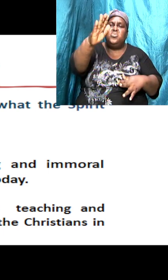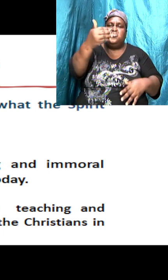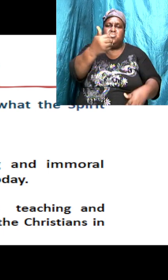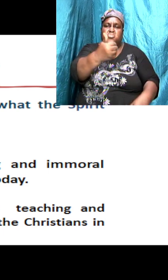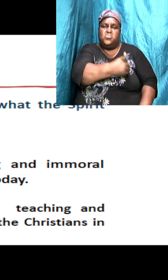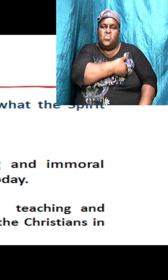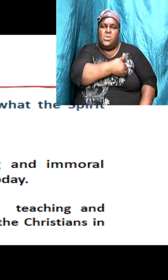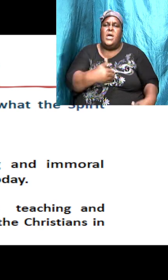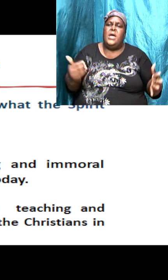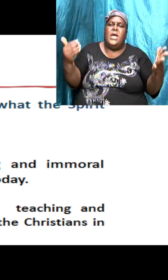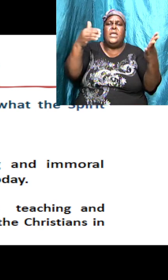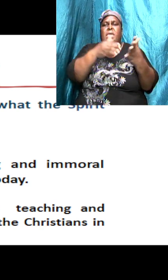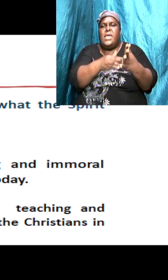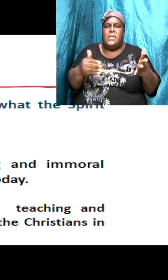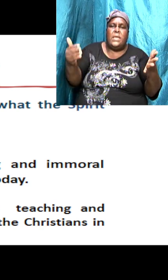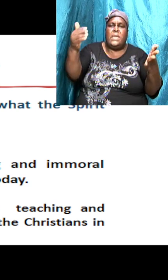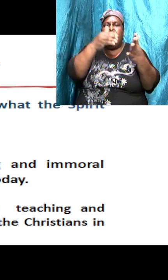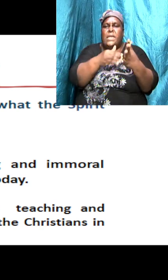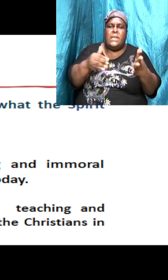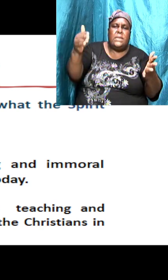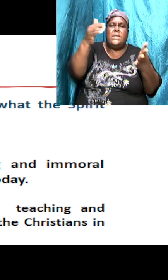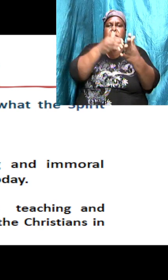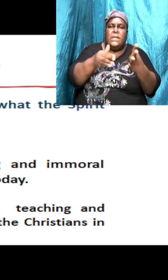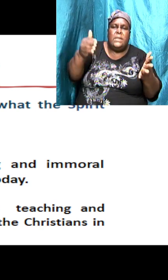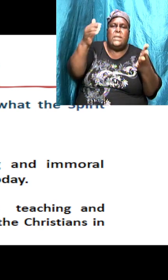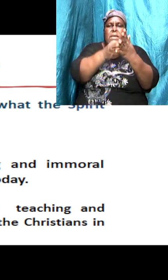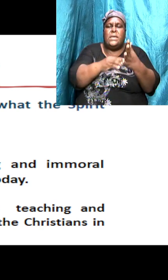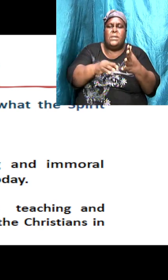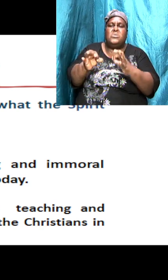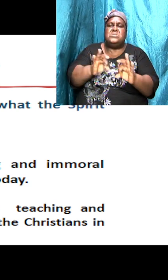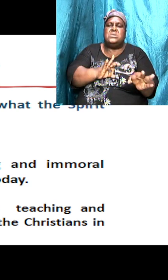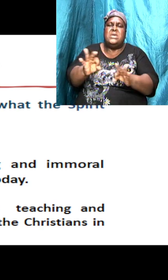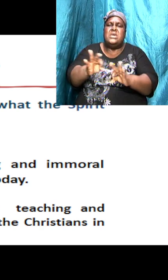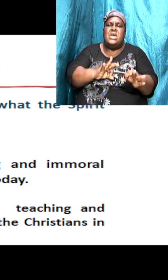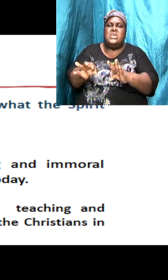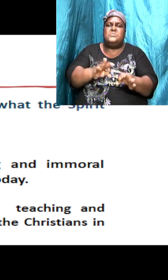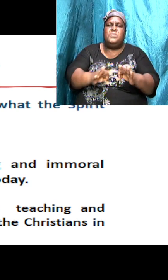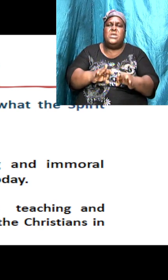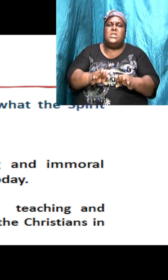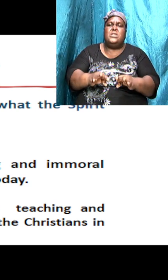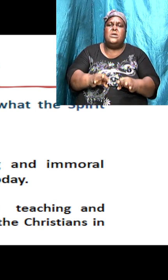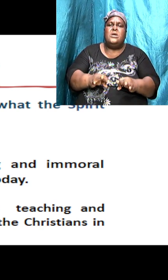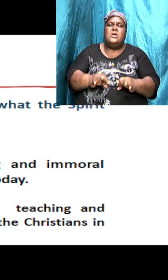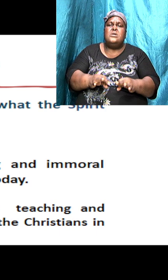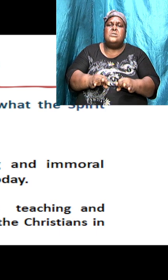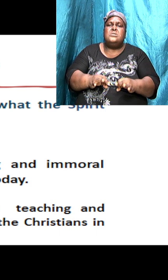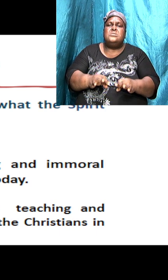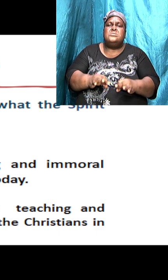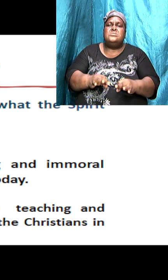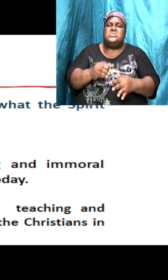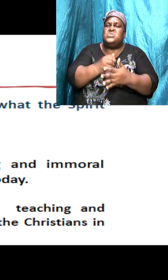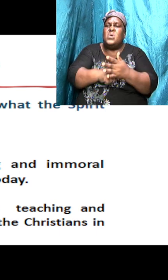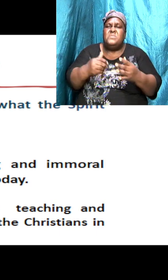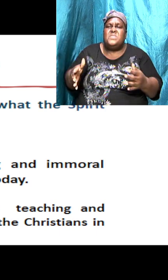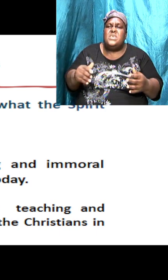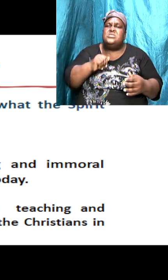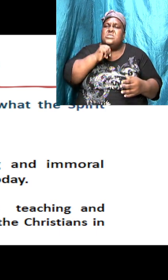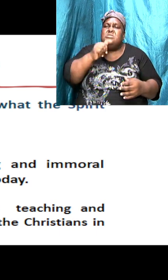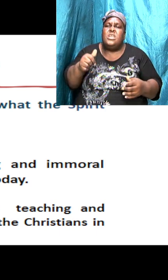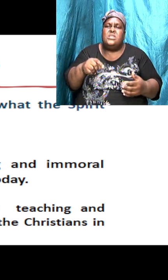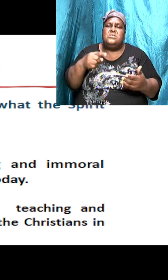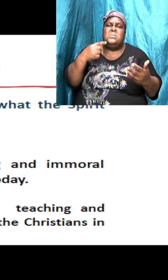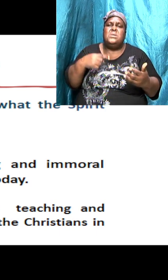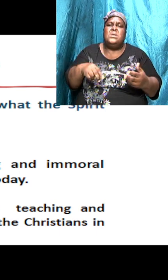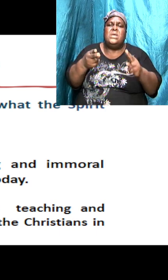And over it goes on to explain that certain things must not even once be named among us as becoming saints. And it is